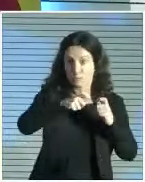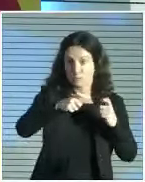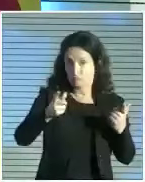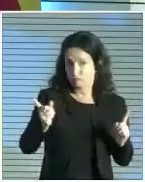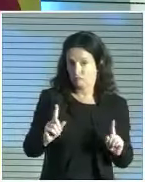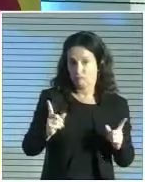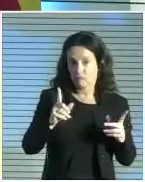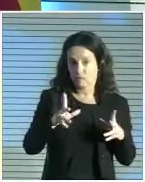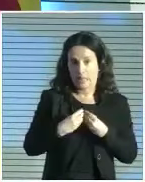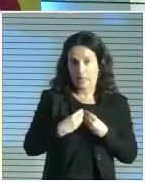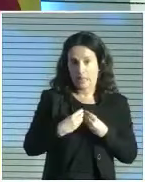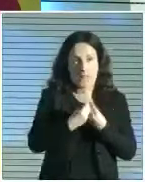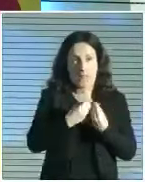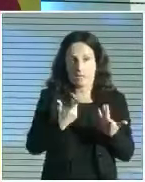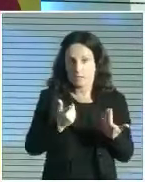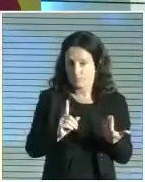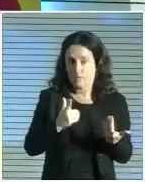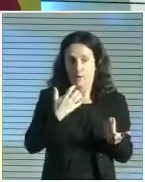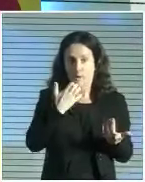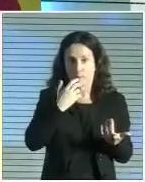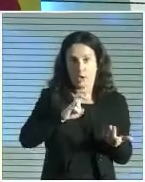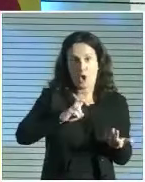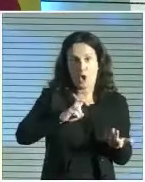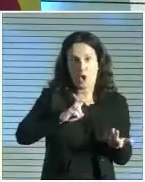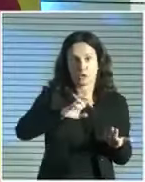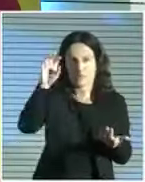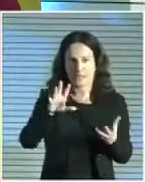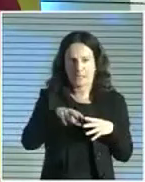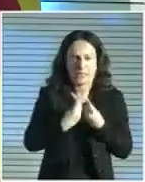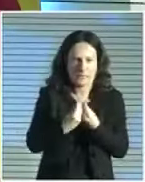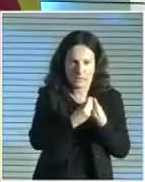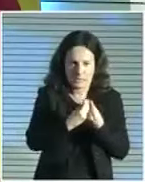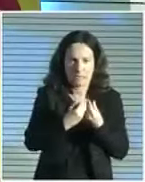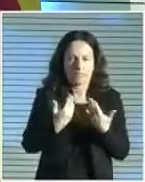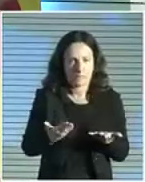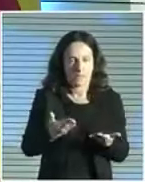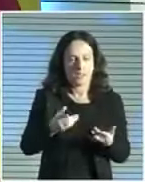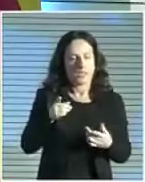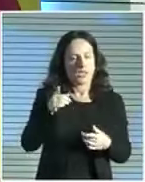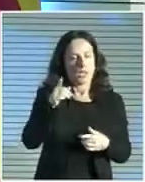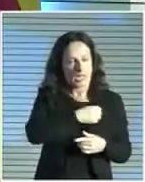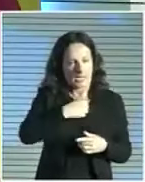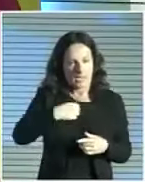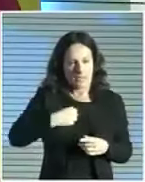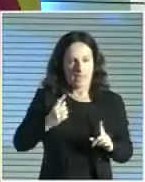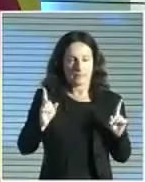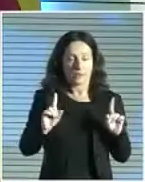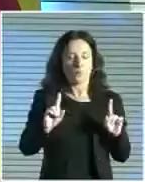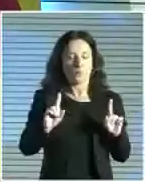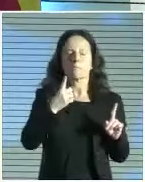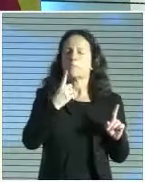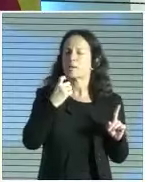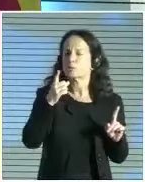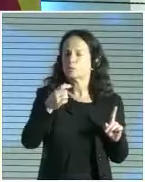countries. Over there, participatory approaches, how do you manage that? We have heard right now